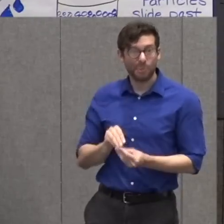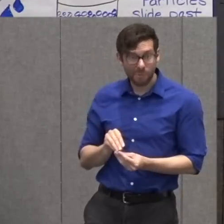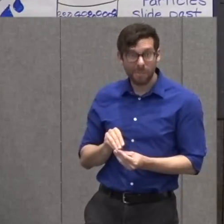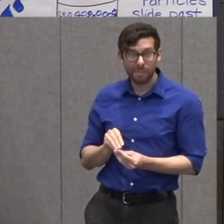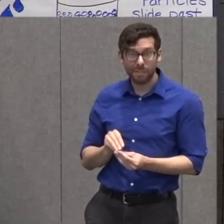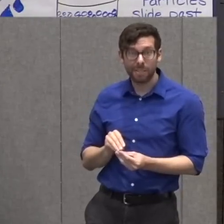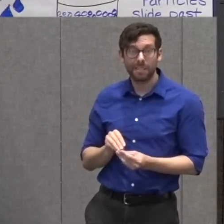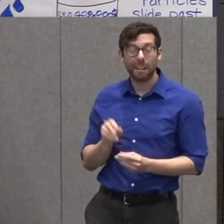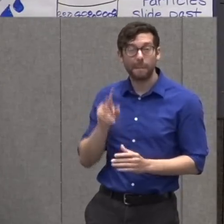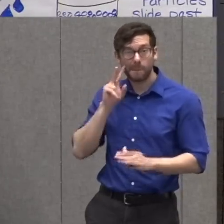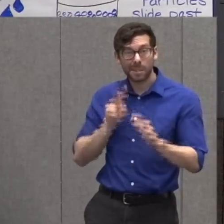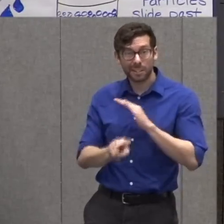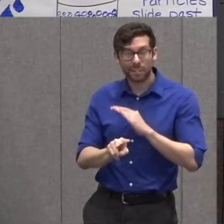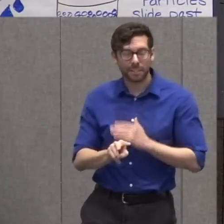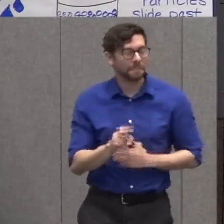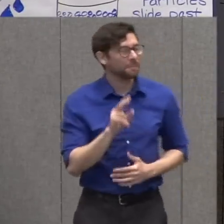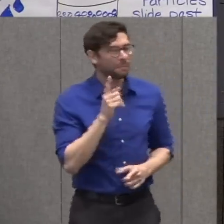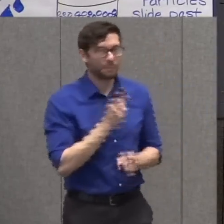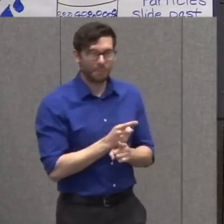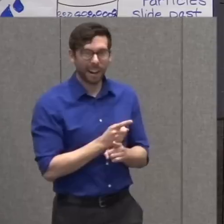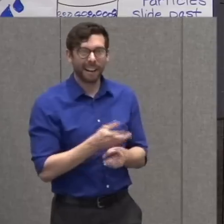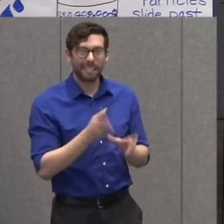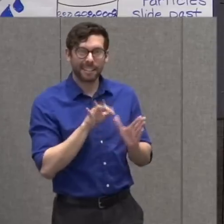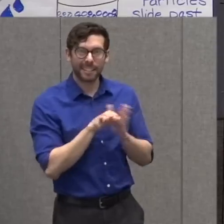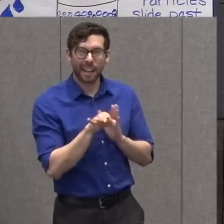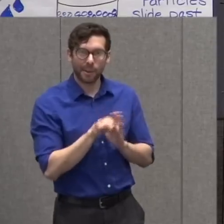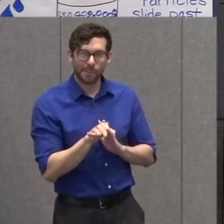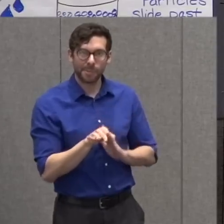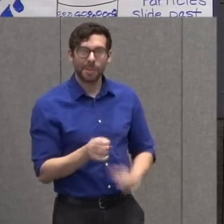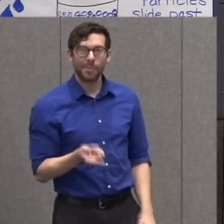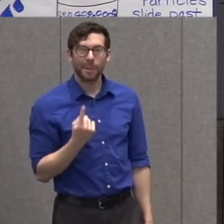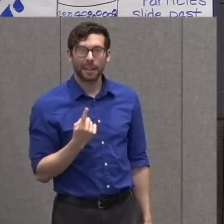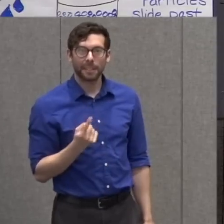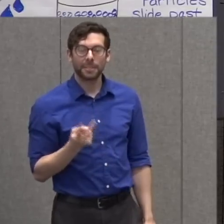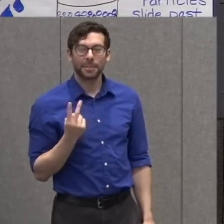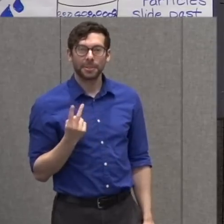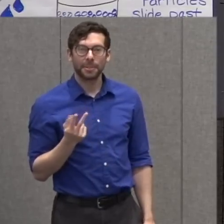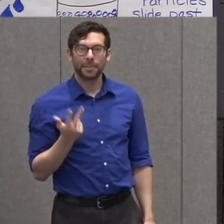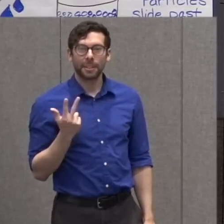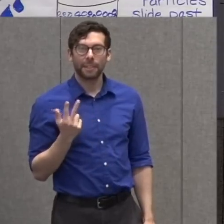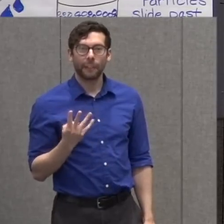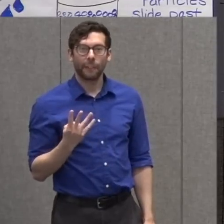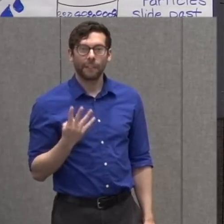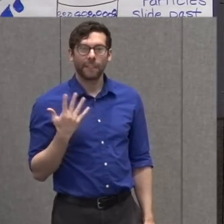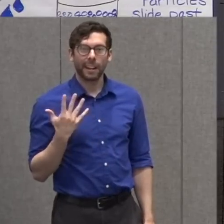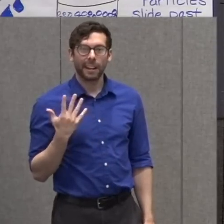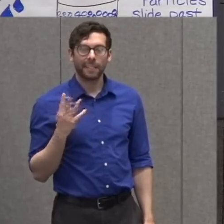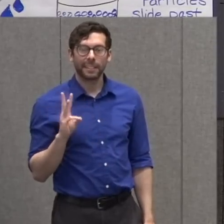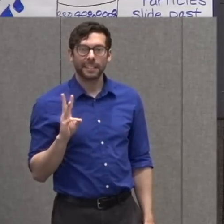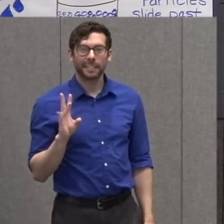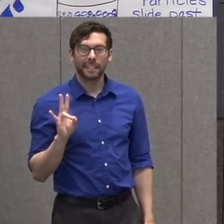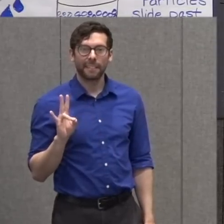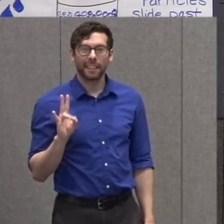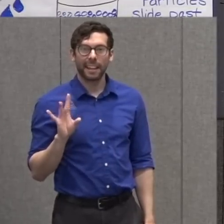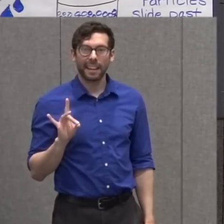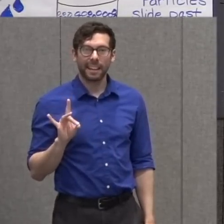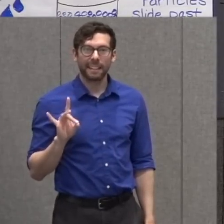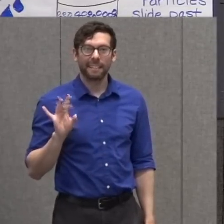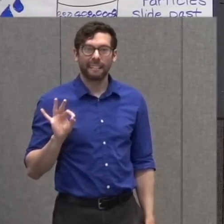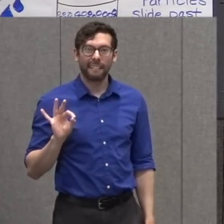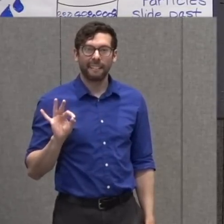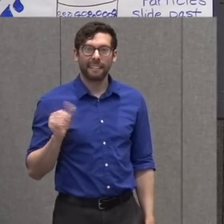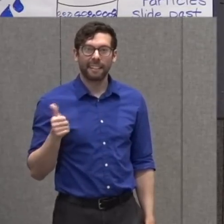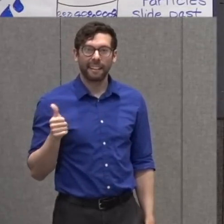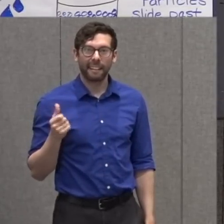Okay. see. 1, 2, 3, 4, 5, 6, 7, 8, 9,